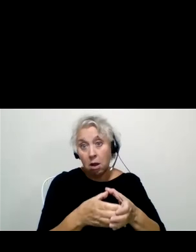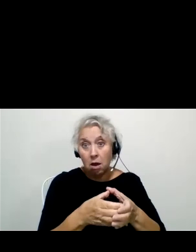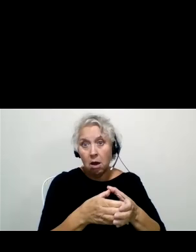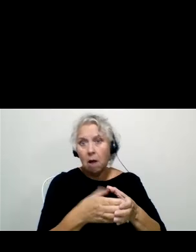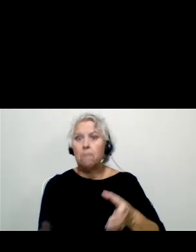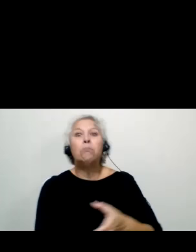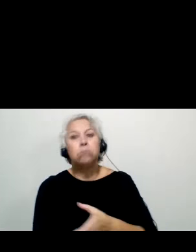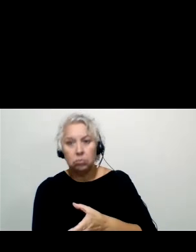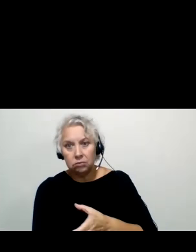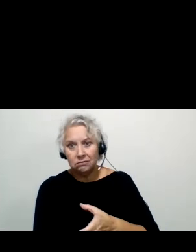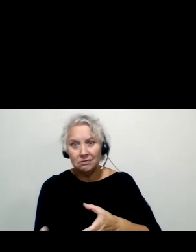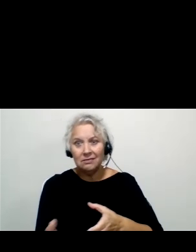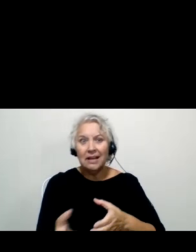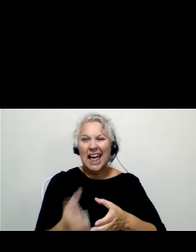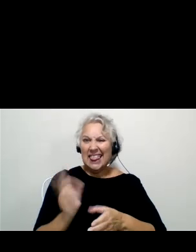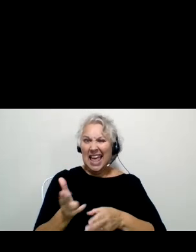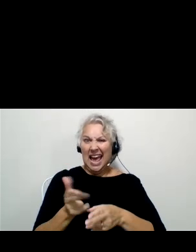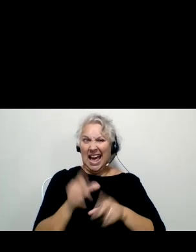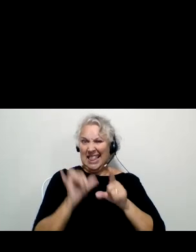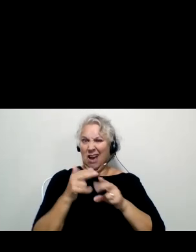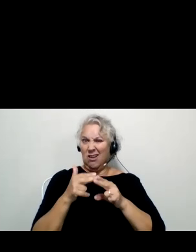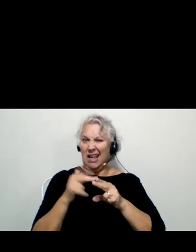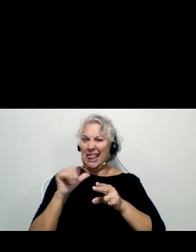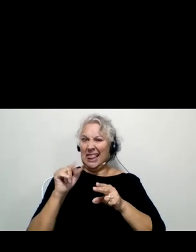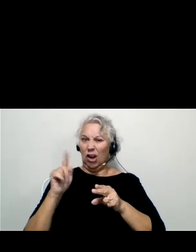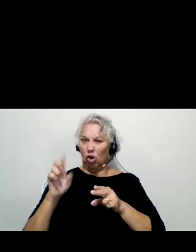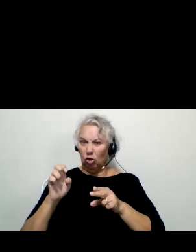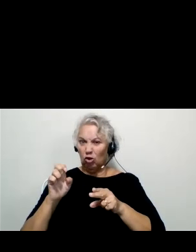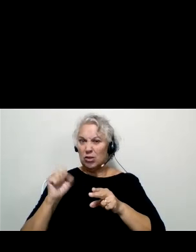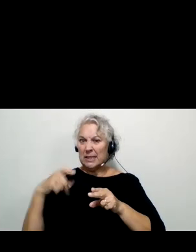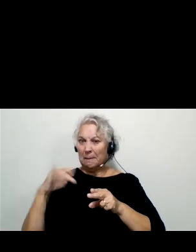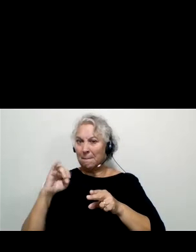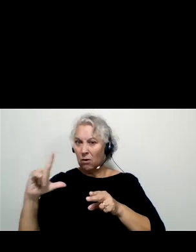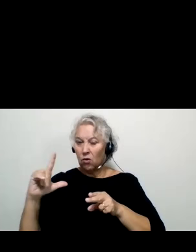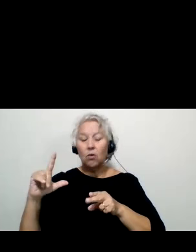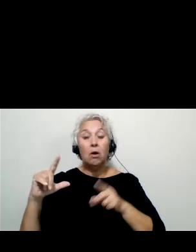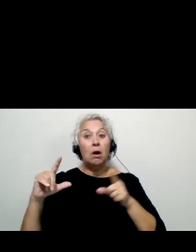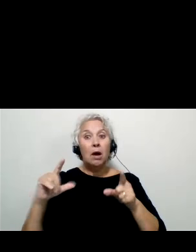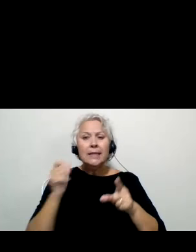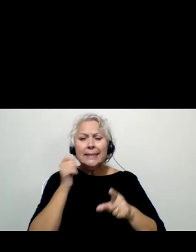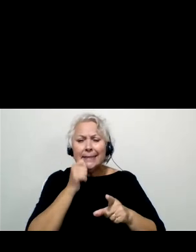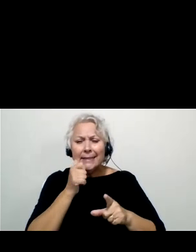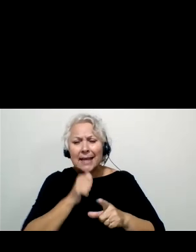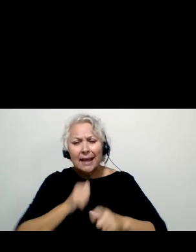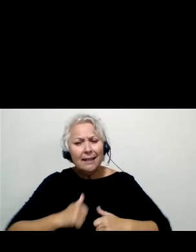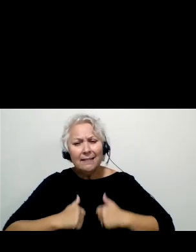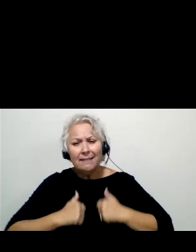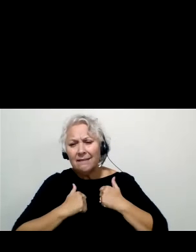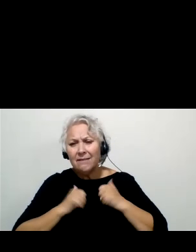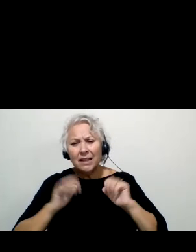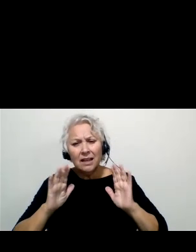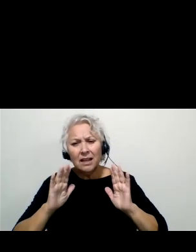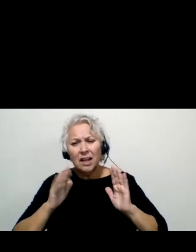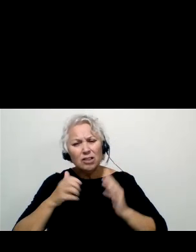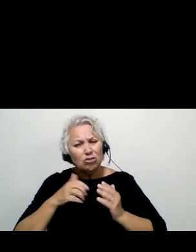might knock it over. That's what the little spill cup helps with. For me, daily living truly addresses